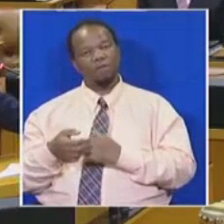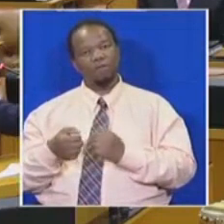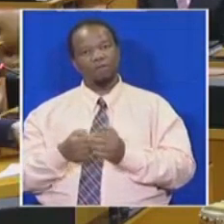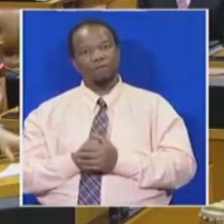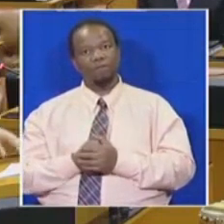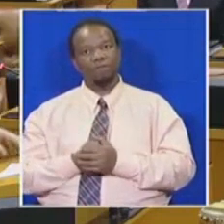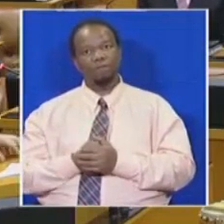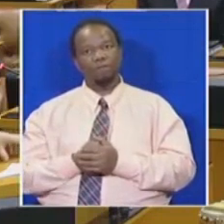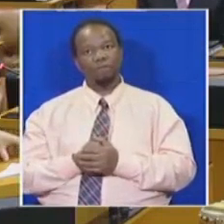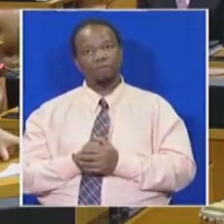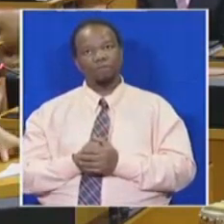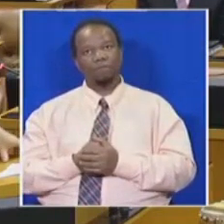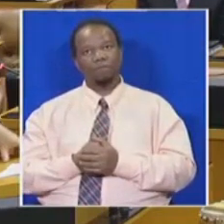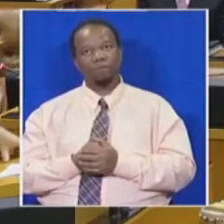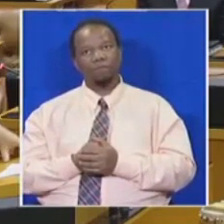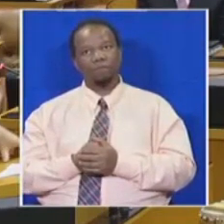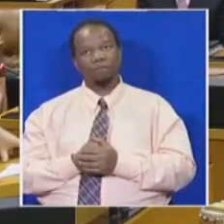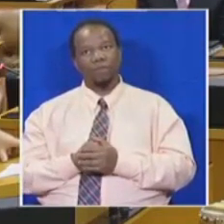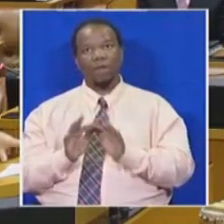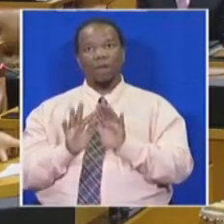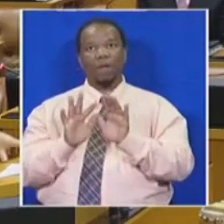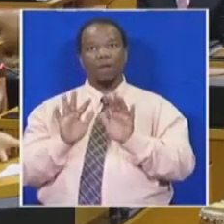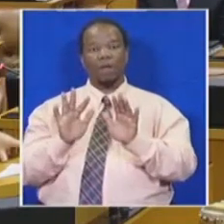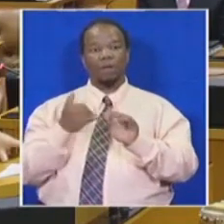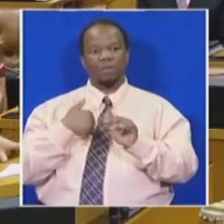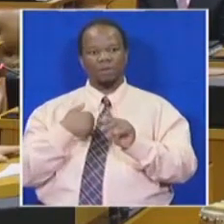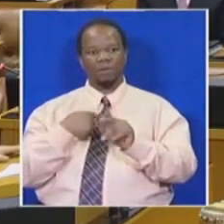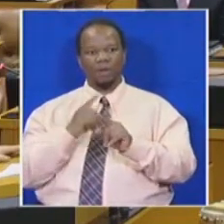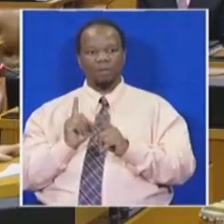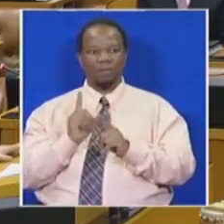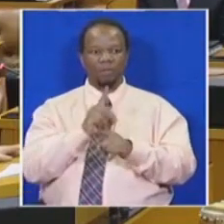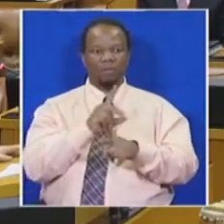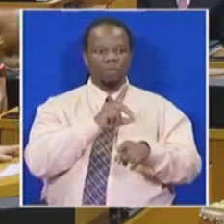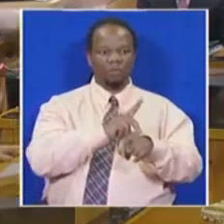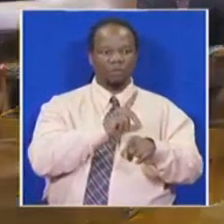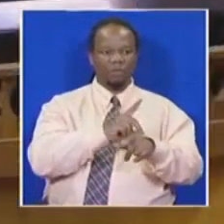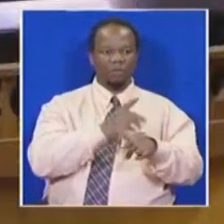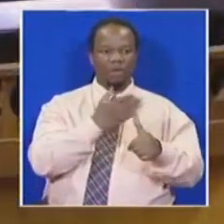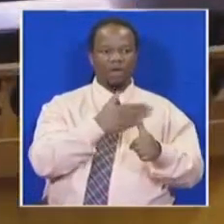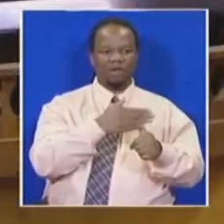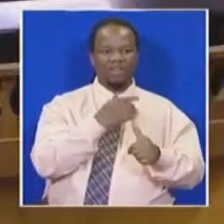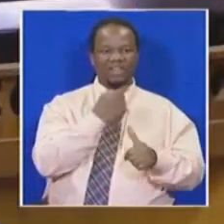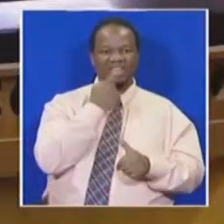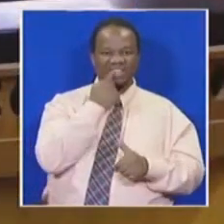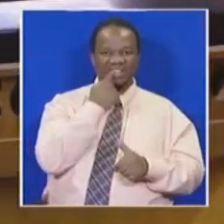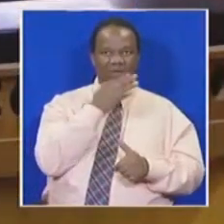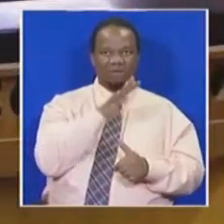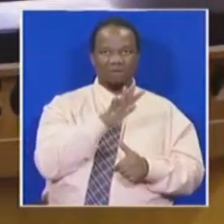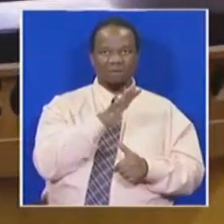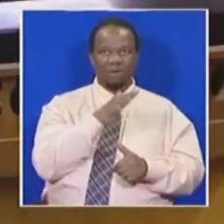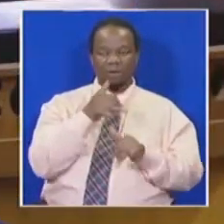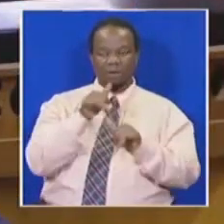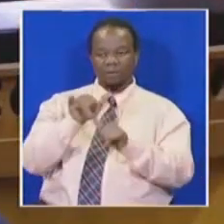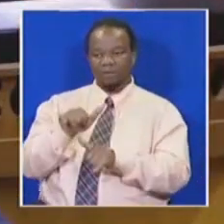I'm not an hour away from my dentist appointment. I'm sitting in the National Assembly.